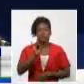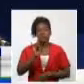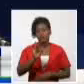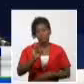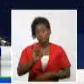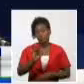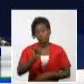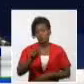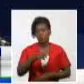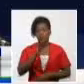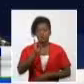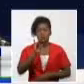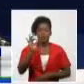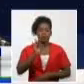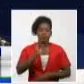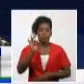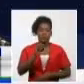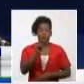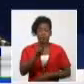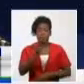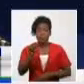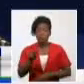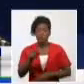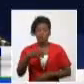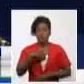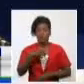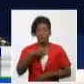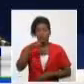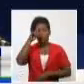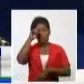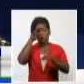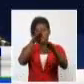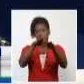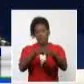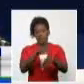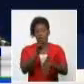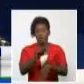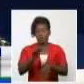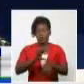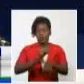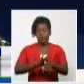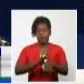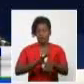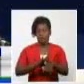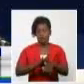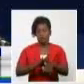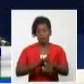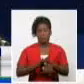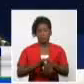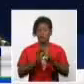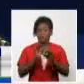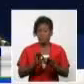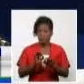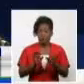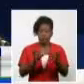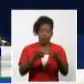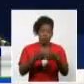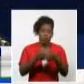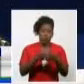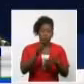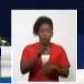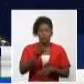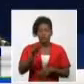of the diagnosed cases in the country. It must be said that in